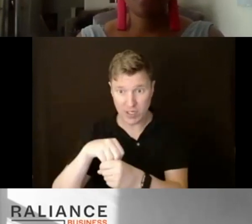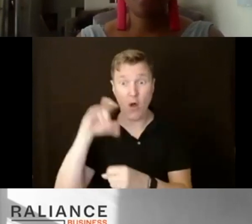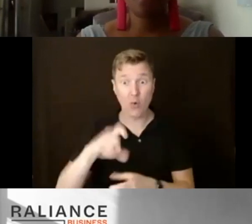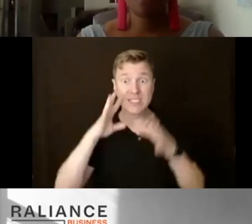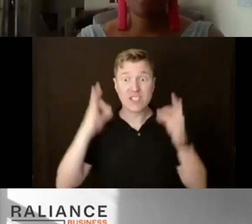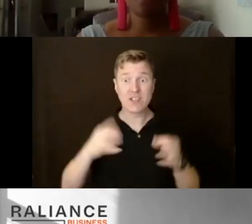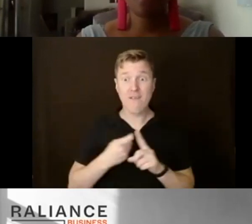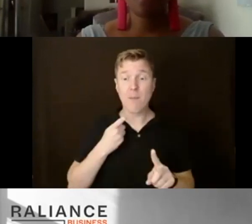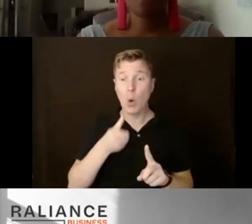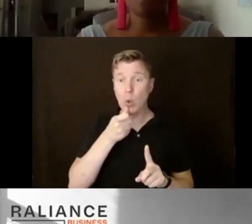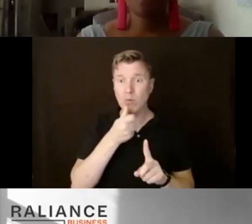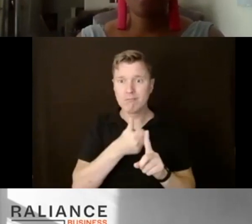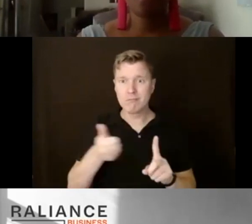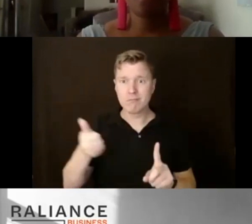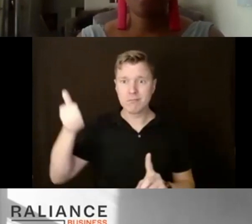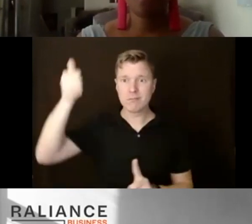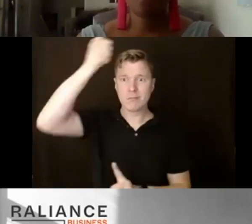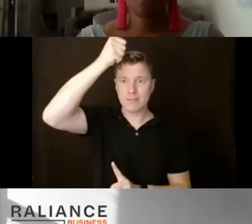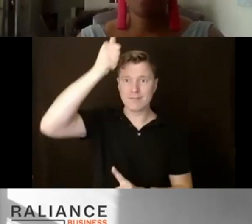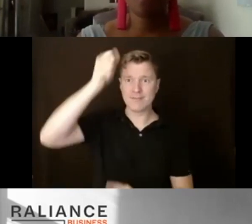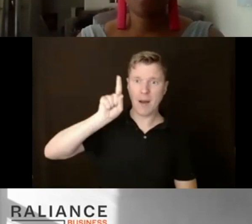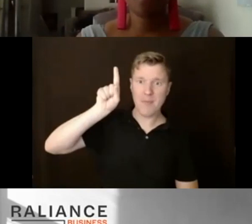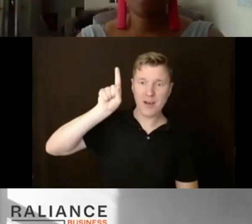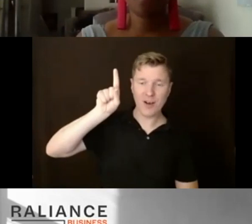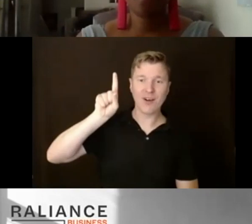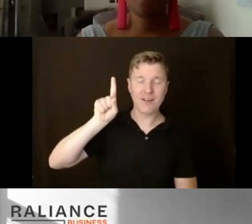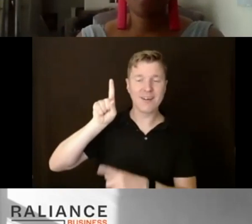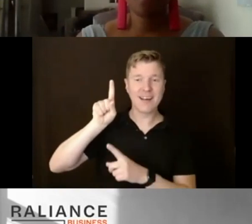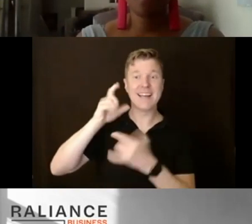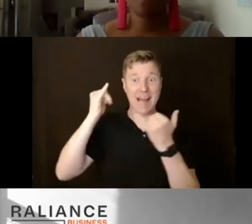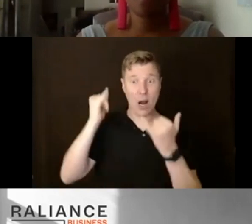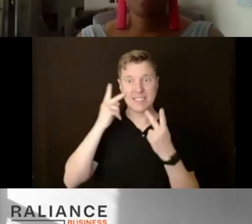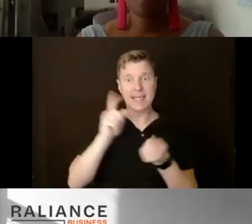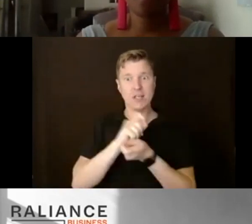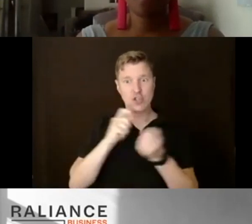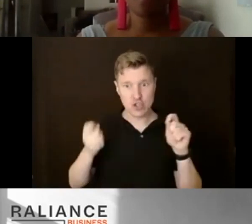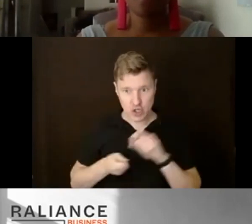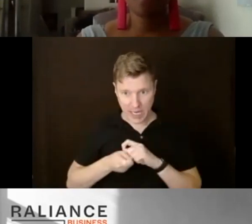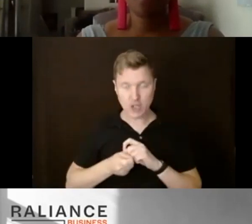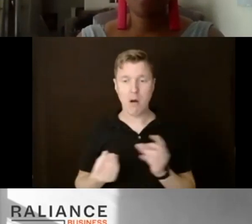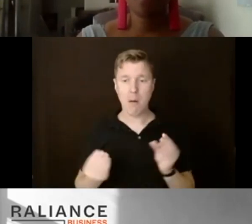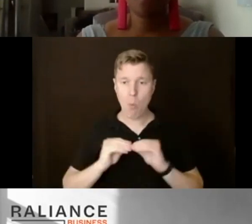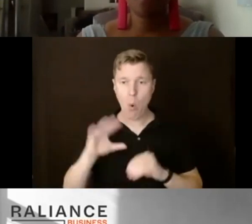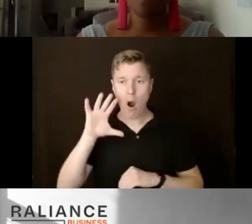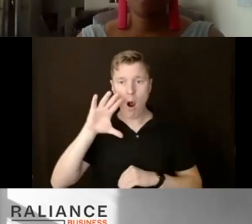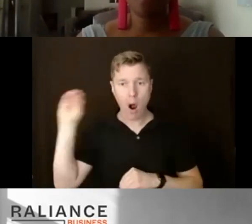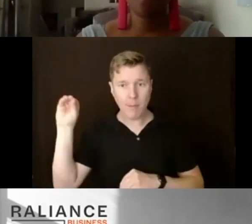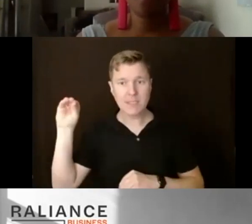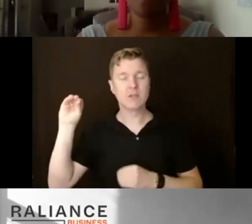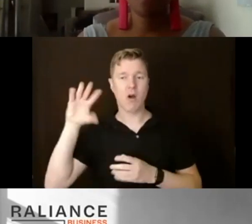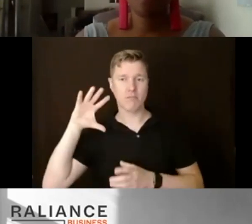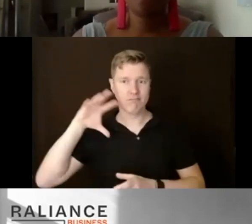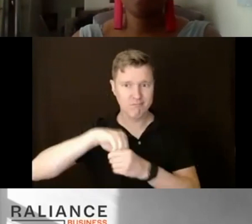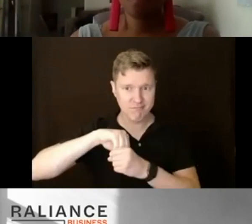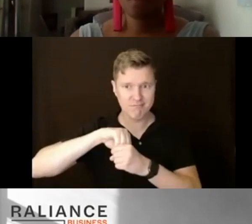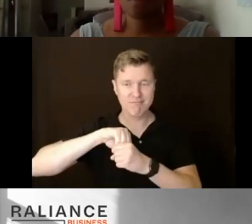But now we're witnessing a change. And that change is that we're seeing more companies weighing in on social issues, right? They're weighing